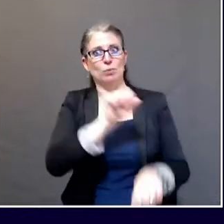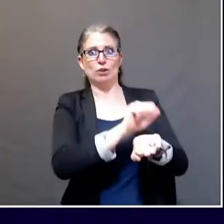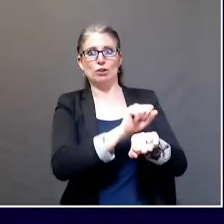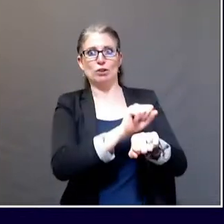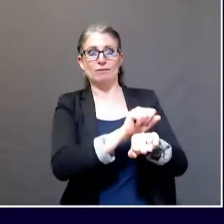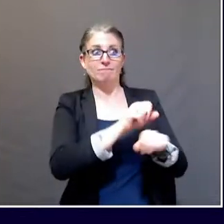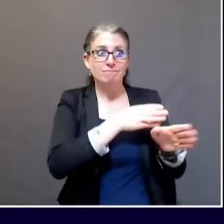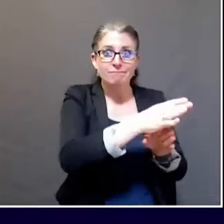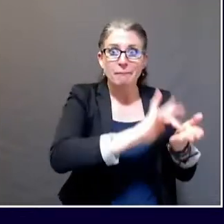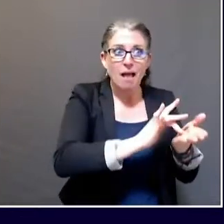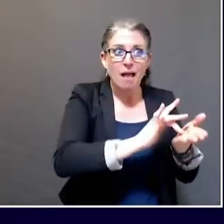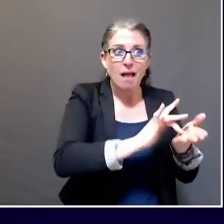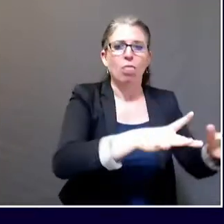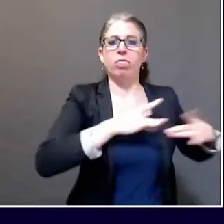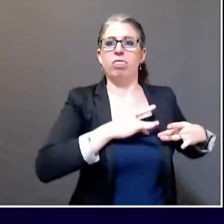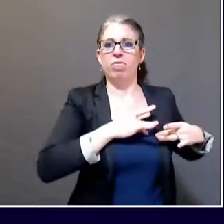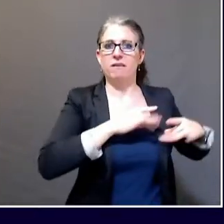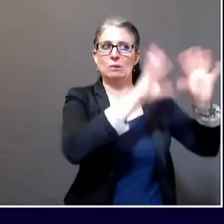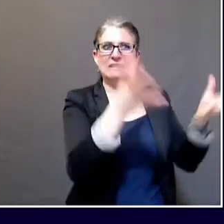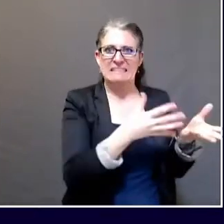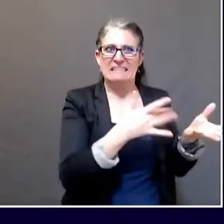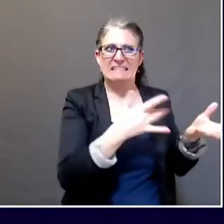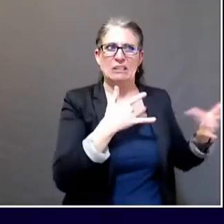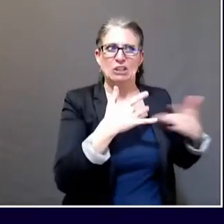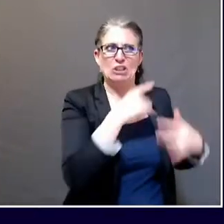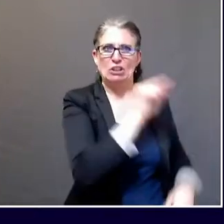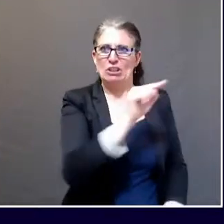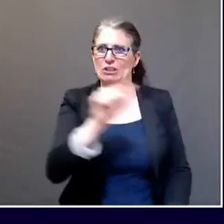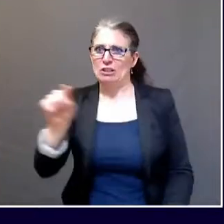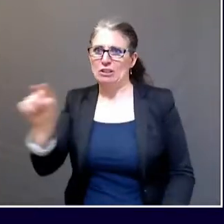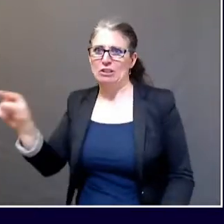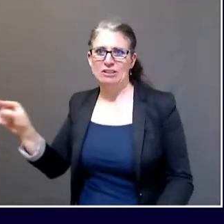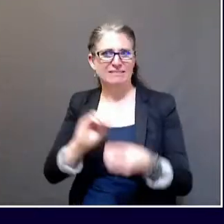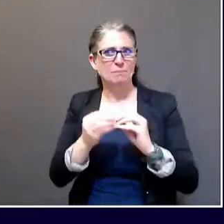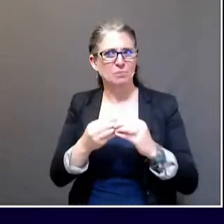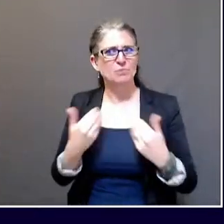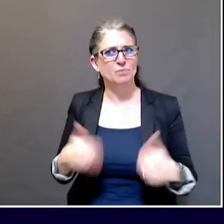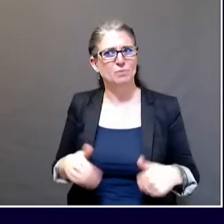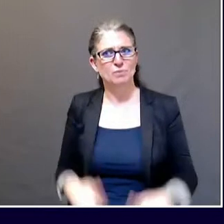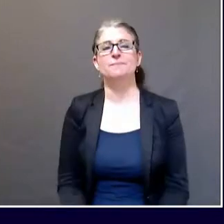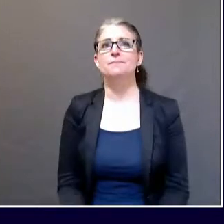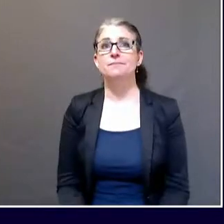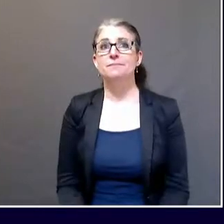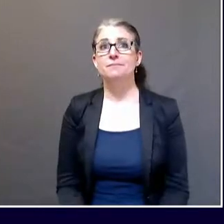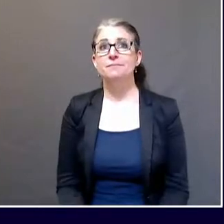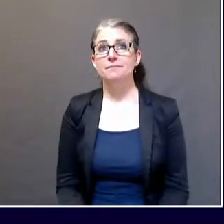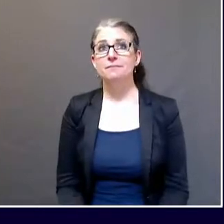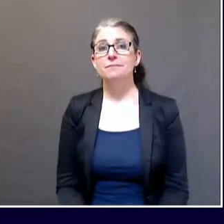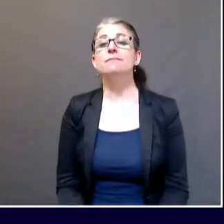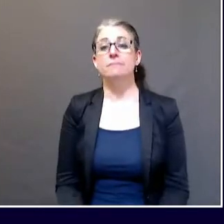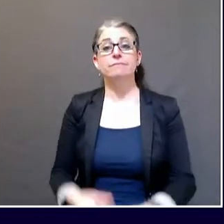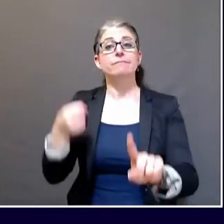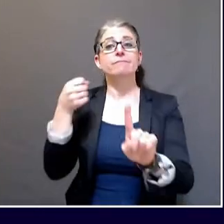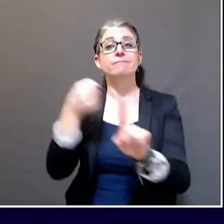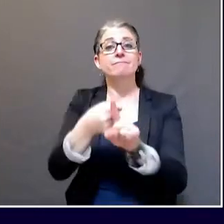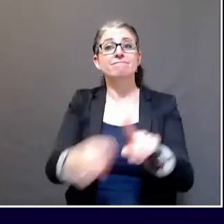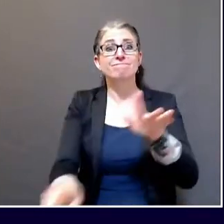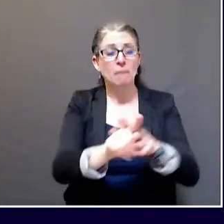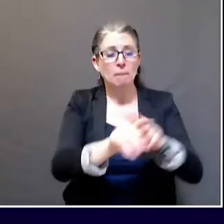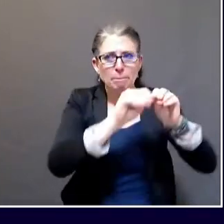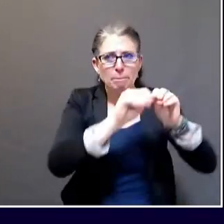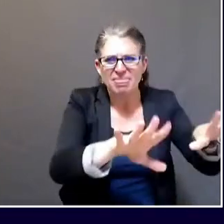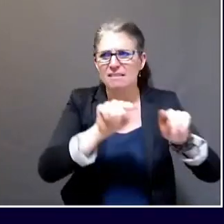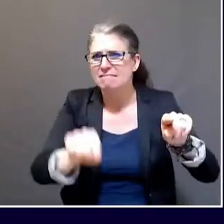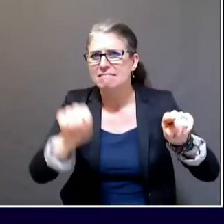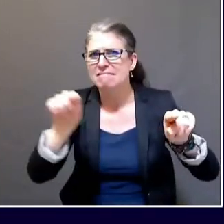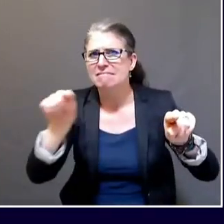I'd like to turn next to provide some updates on outbreaks, both new and ongoing, in which Maine CDC has been very recently